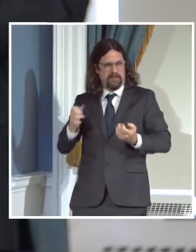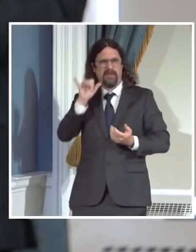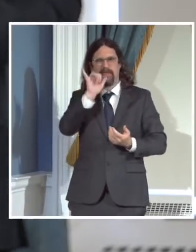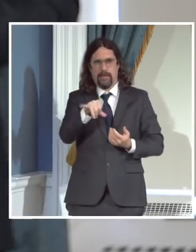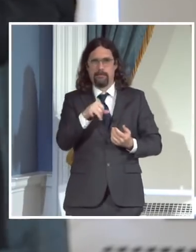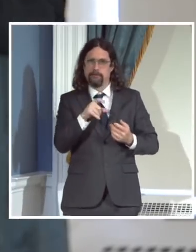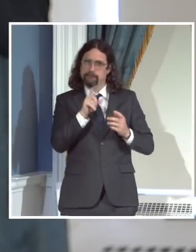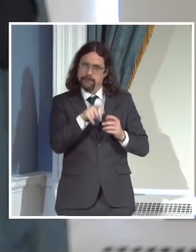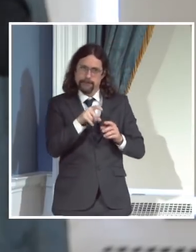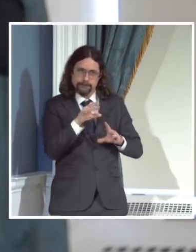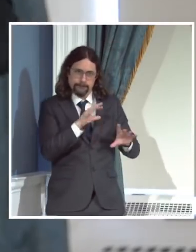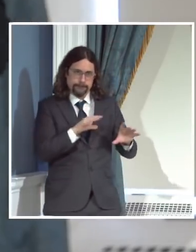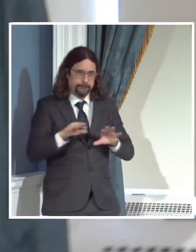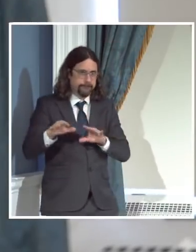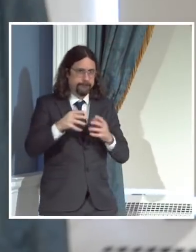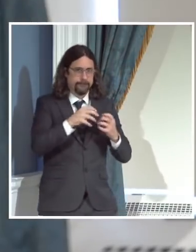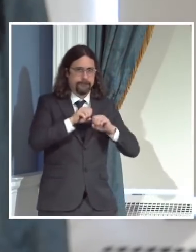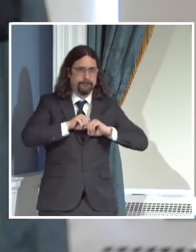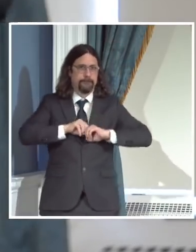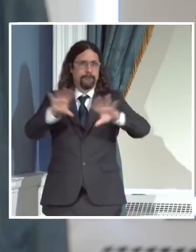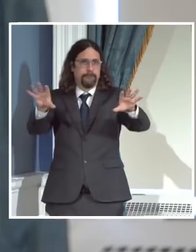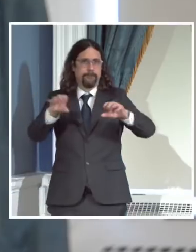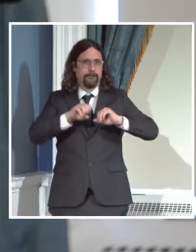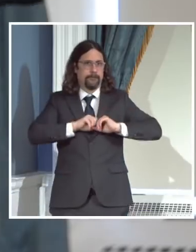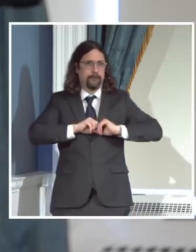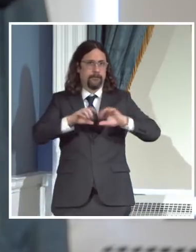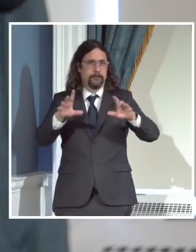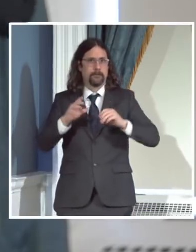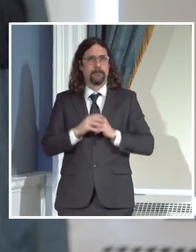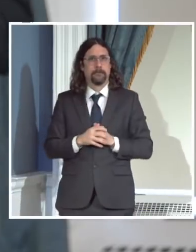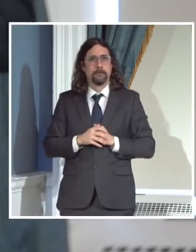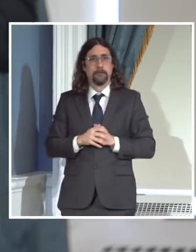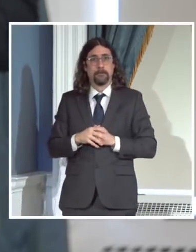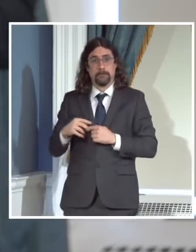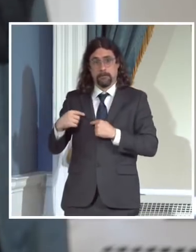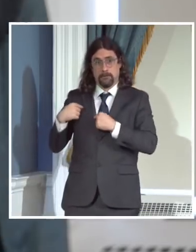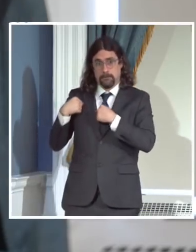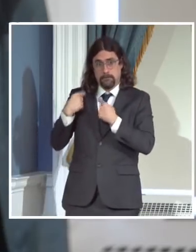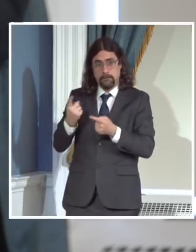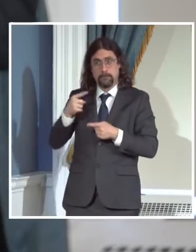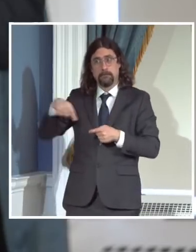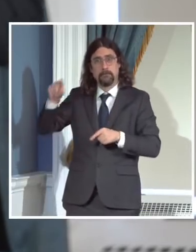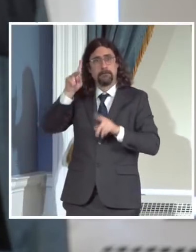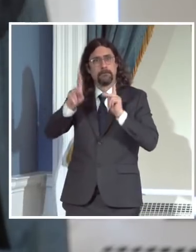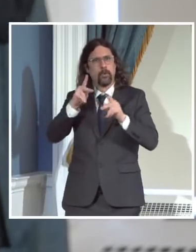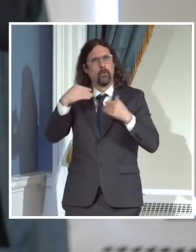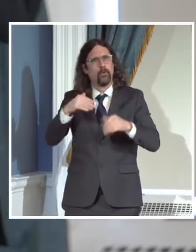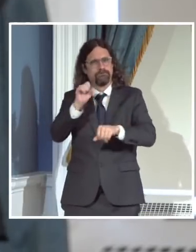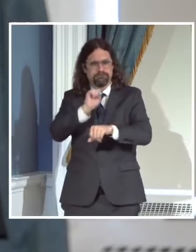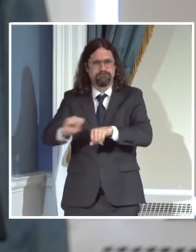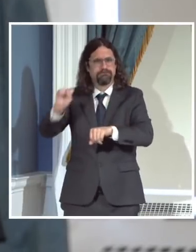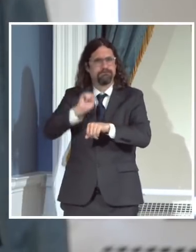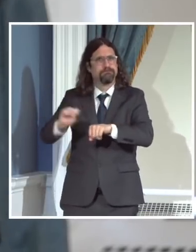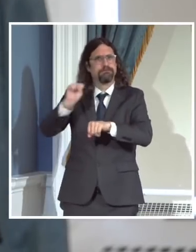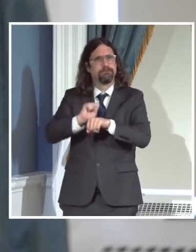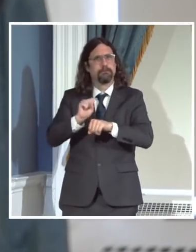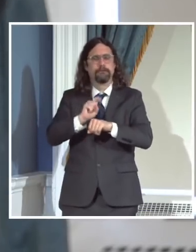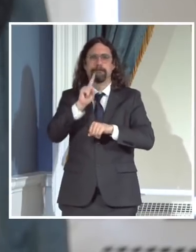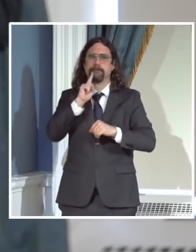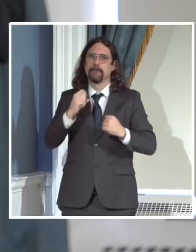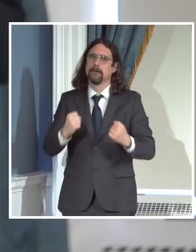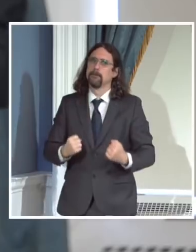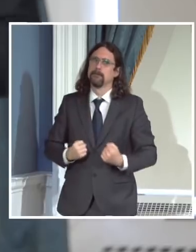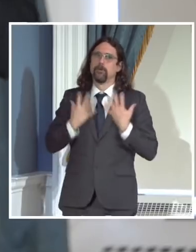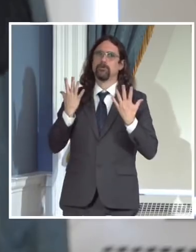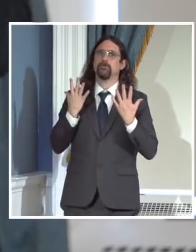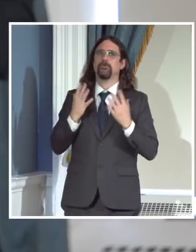doctors, physicians' assistants, nurse practitioners, nurses, all the other workers in the hospital. Now we have the military involved.